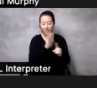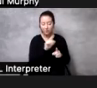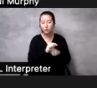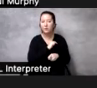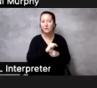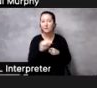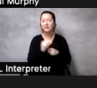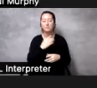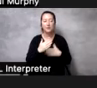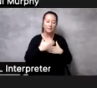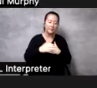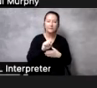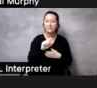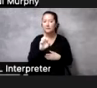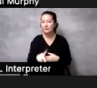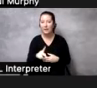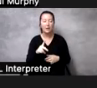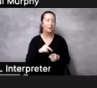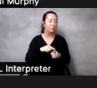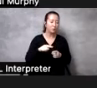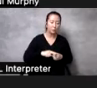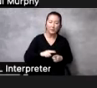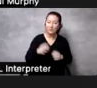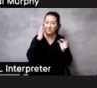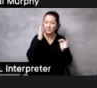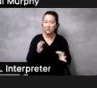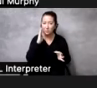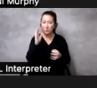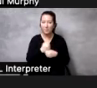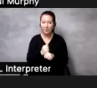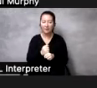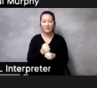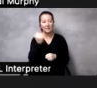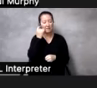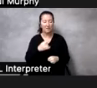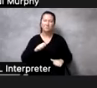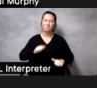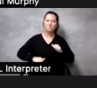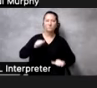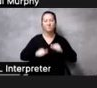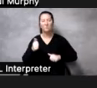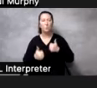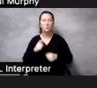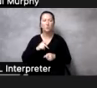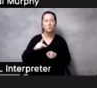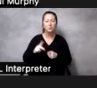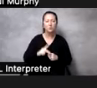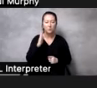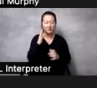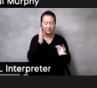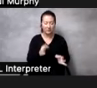sort of next steps, career decisions they're making, especially if they're sort of uncertain about what career direction they want to go